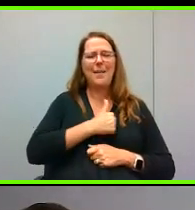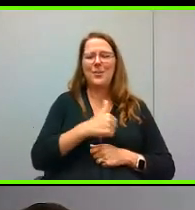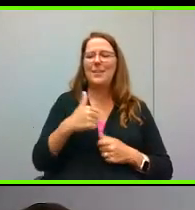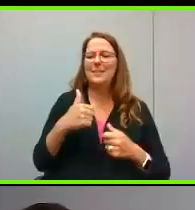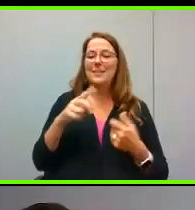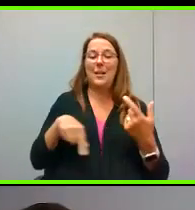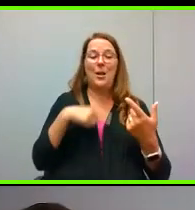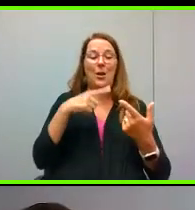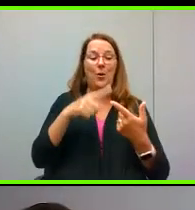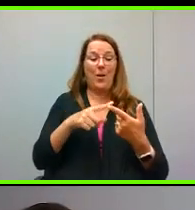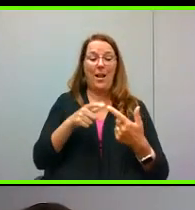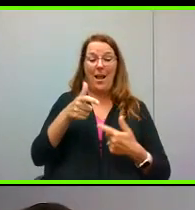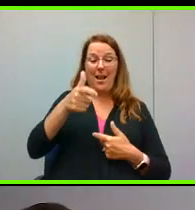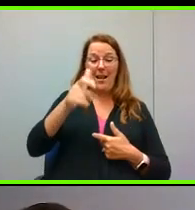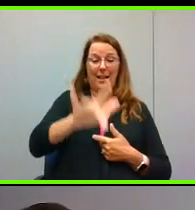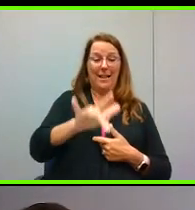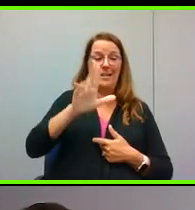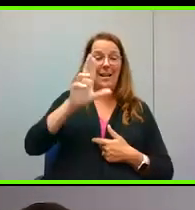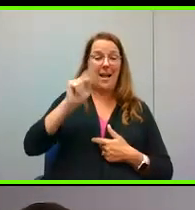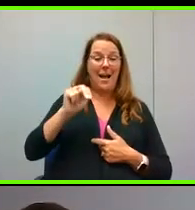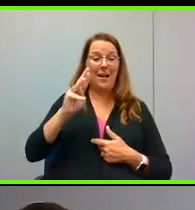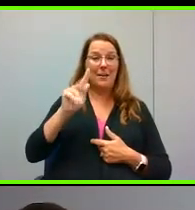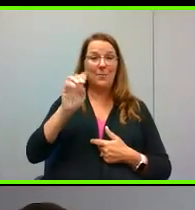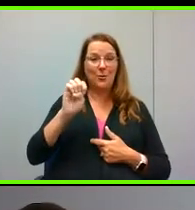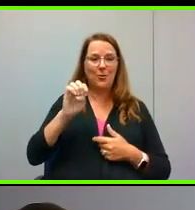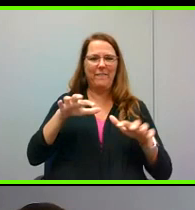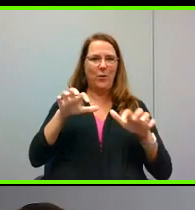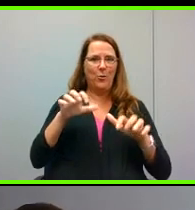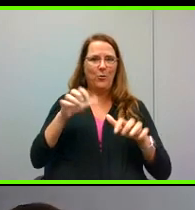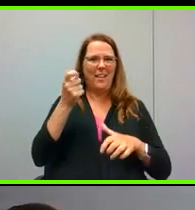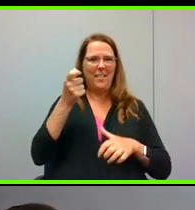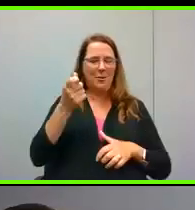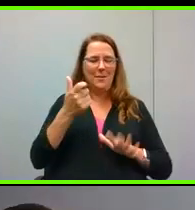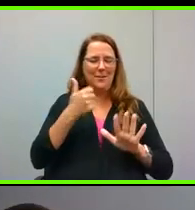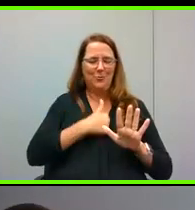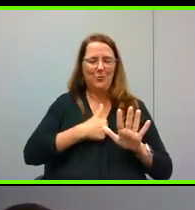hit the unmute button, it kind of froze up a little bit there.